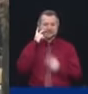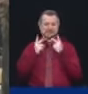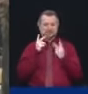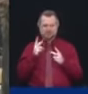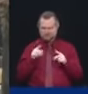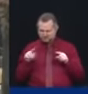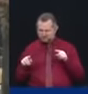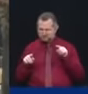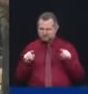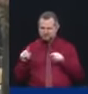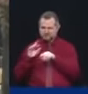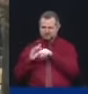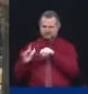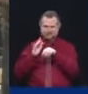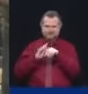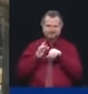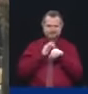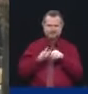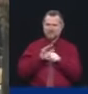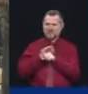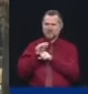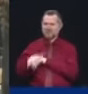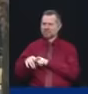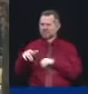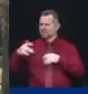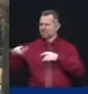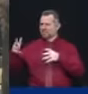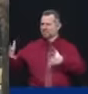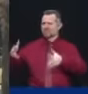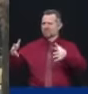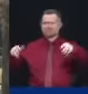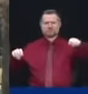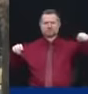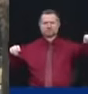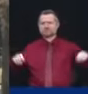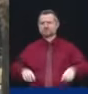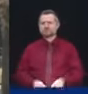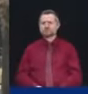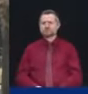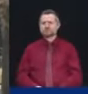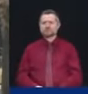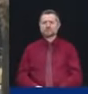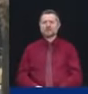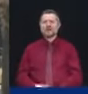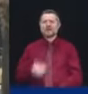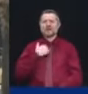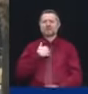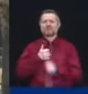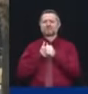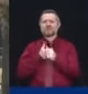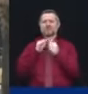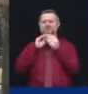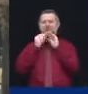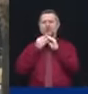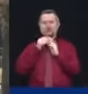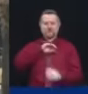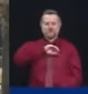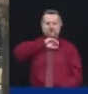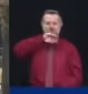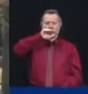increasing vacancies in mass vaccination sites. There's a curve to this. We always had